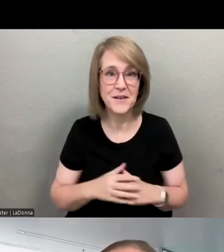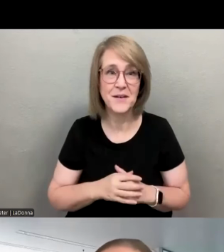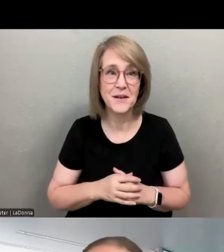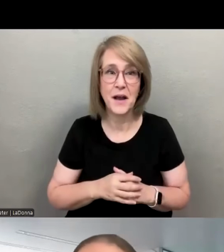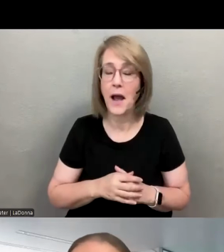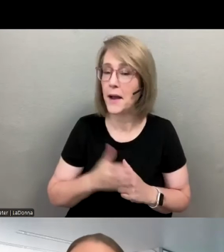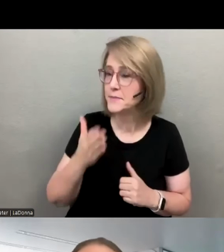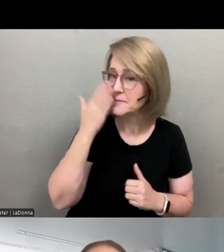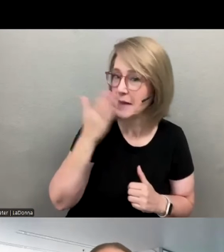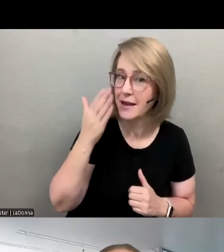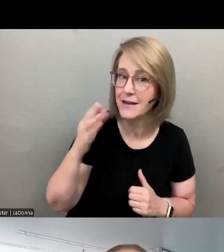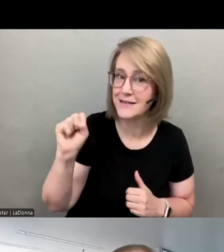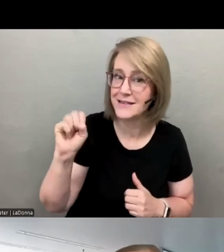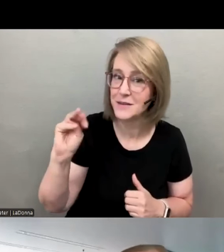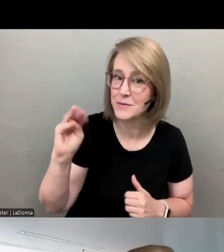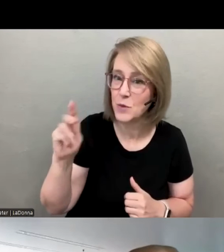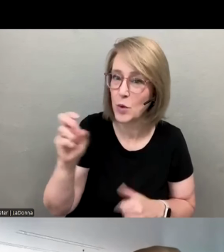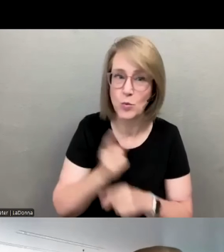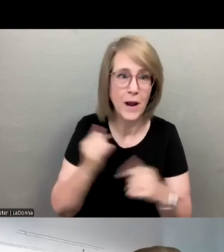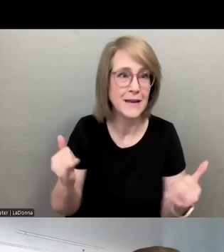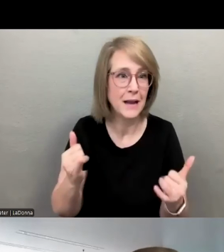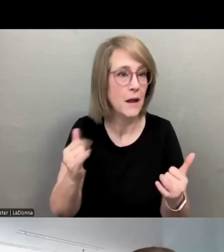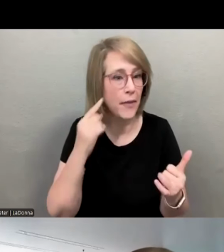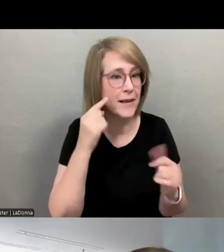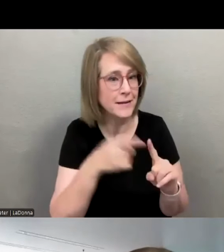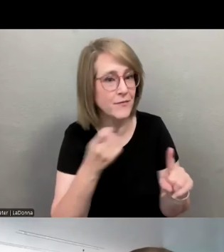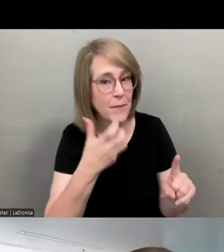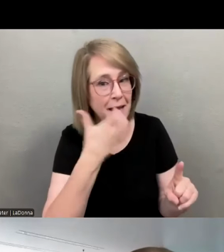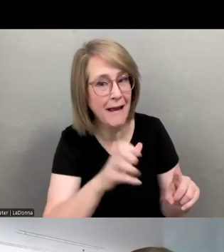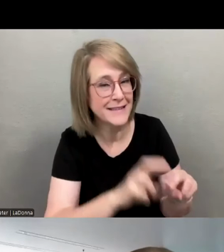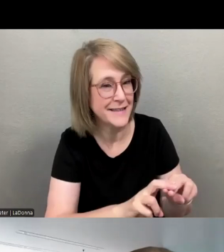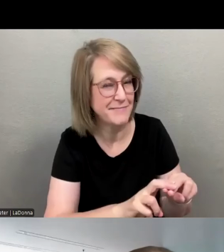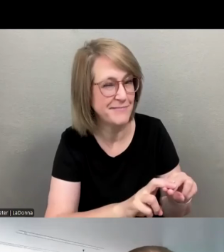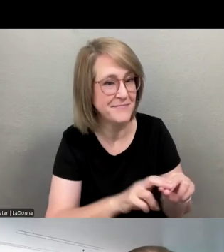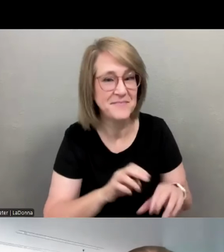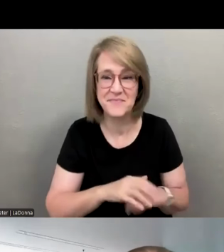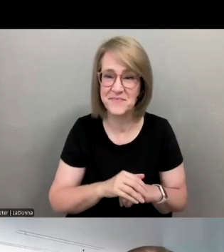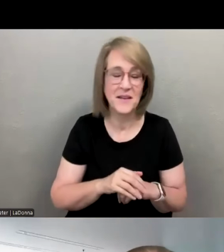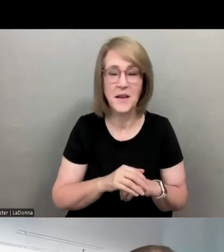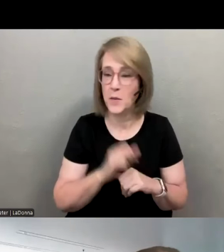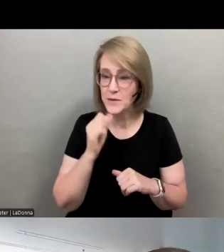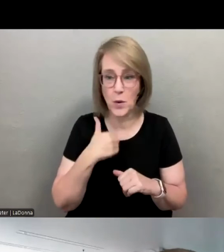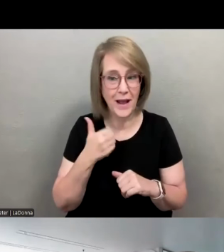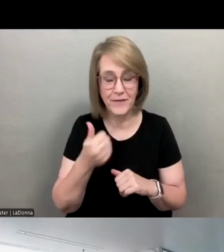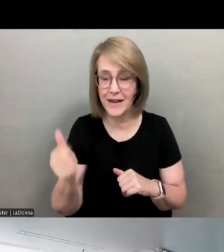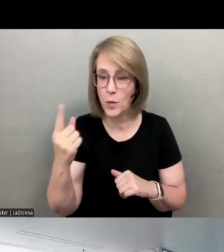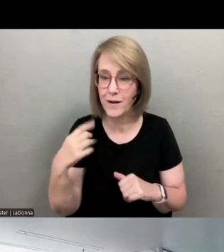smoke right now because it's I think it's coming from the hot seat. We don't have any volunteers